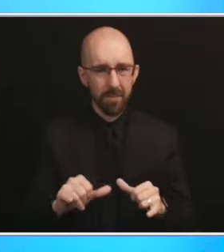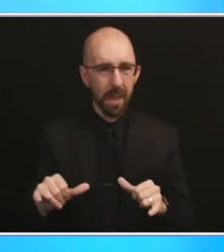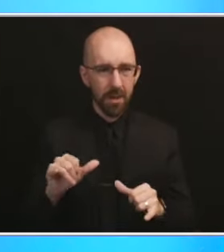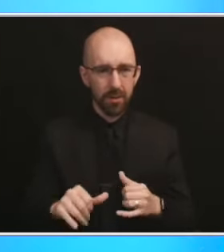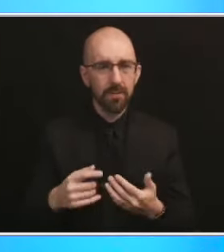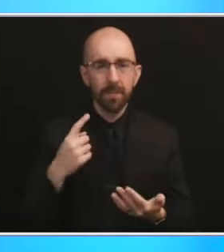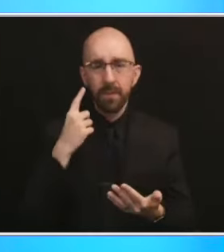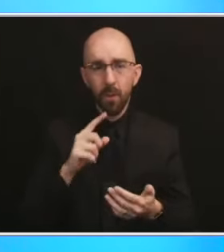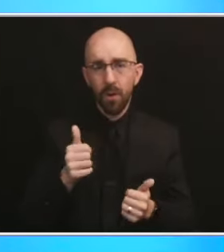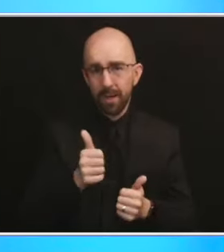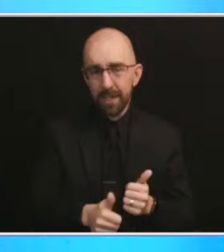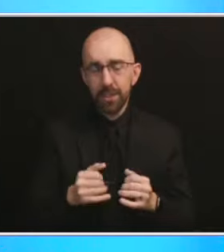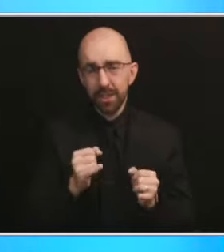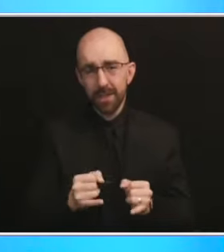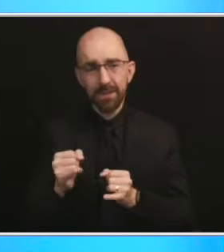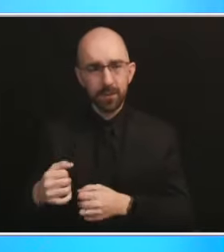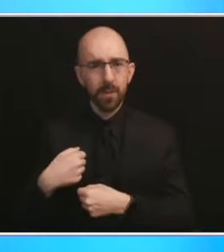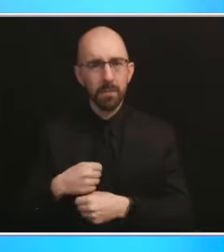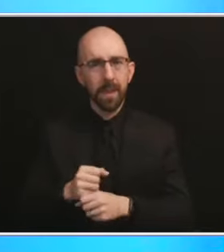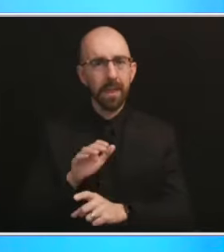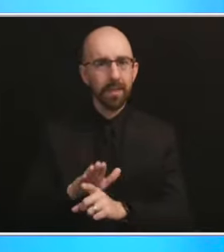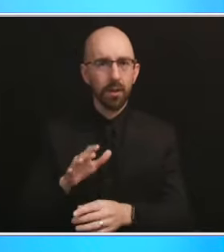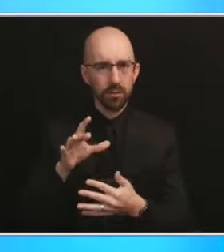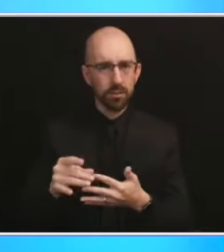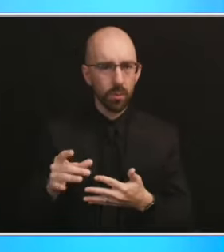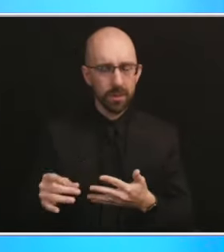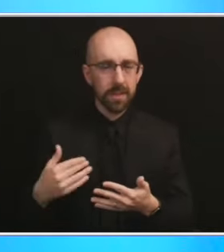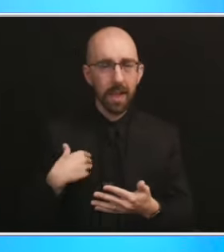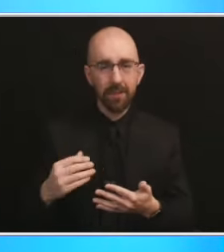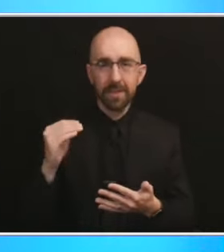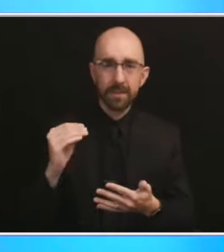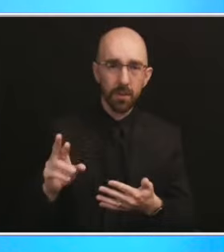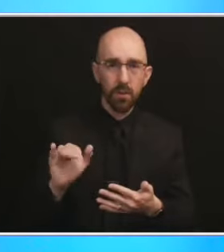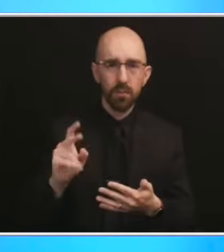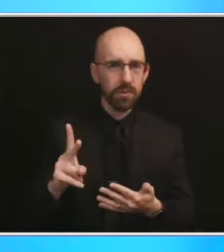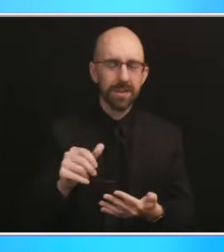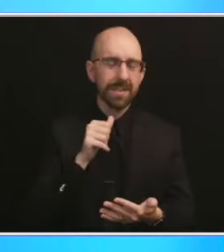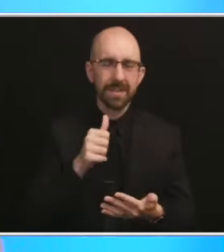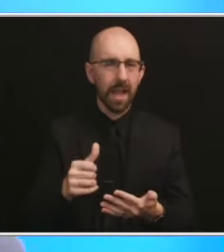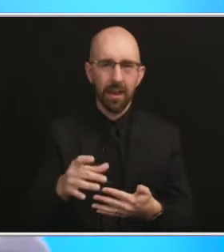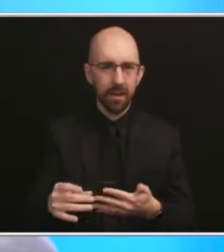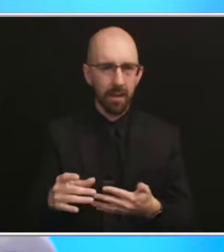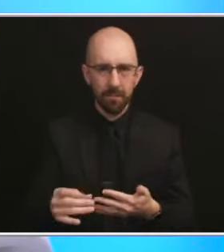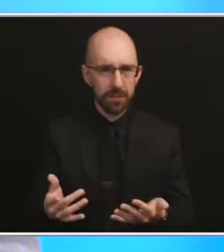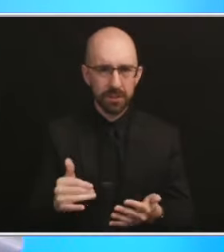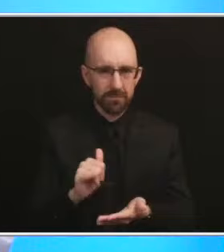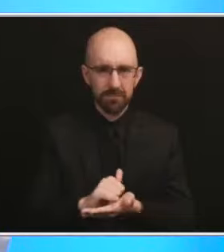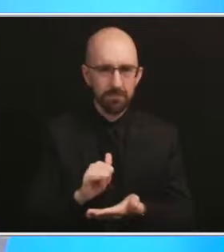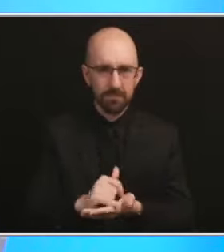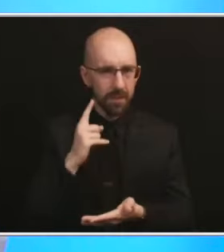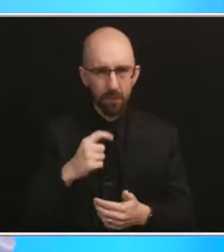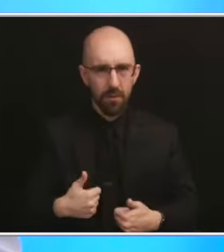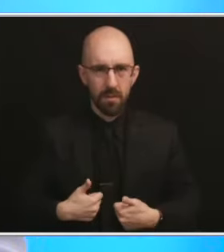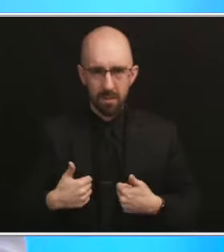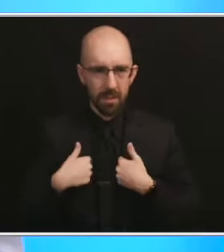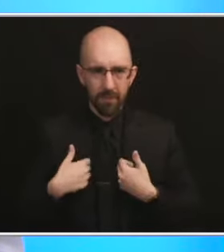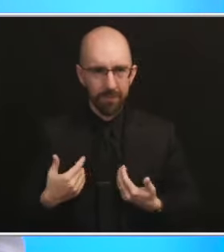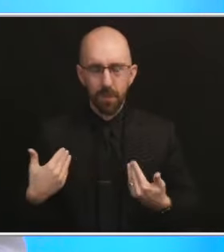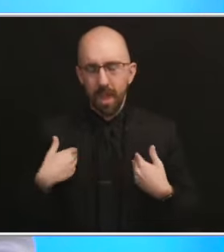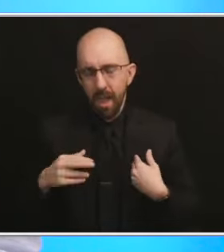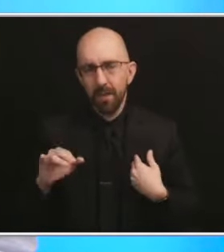individual to make their choice. Having 0 risk is just not one of the options for going through life, and that's what you have